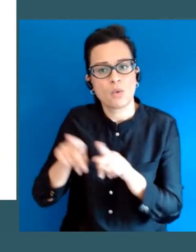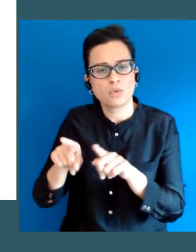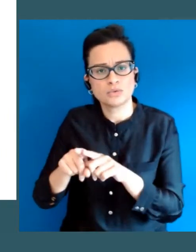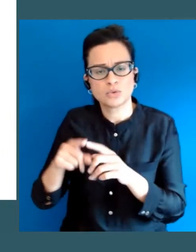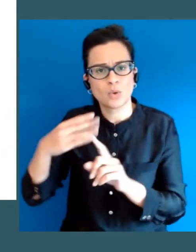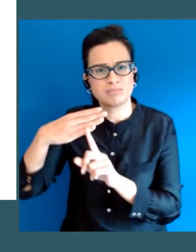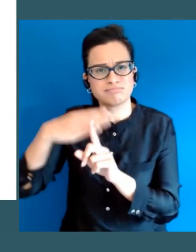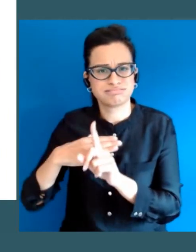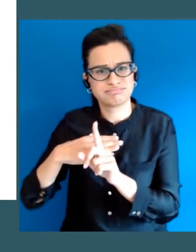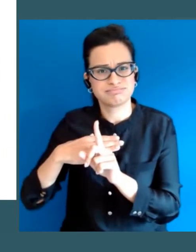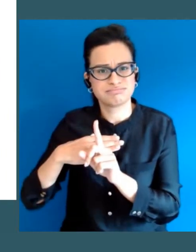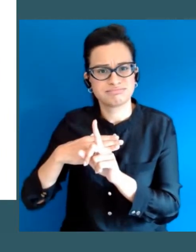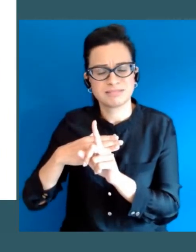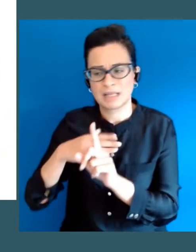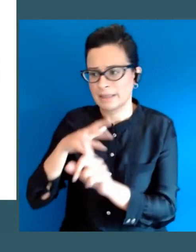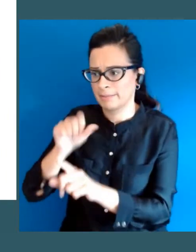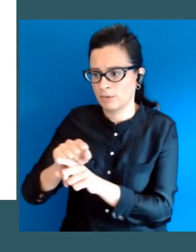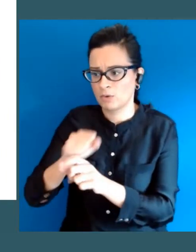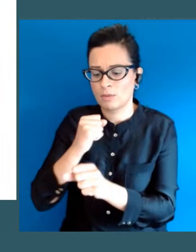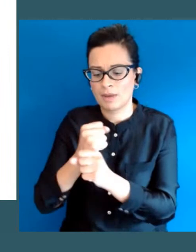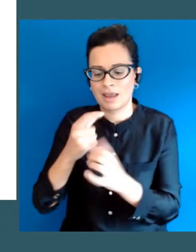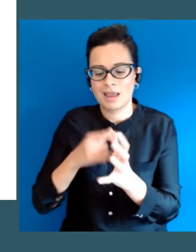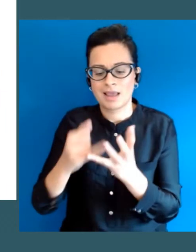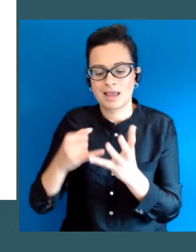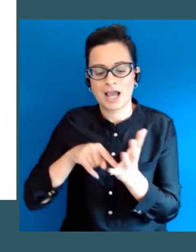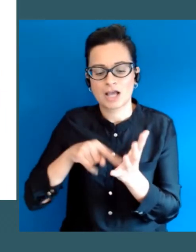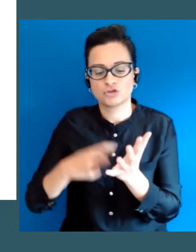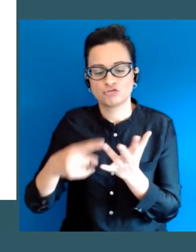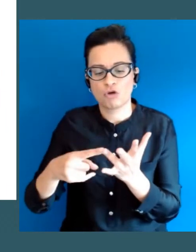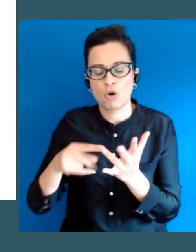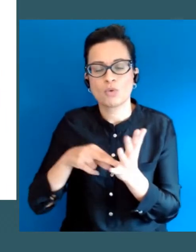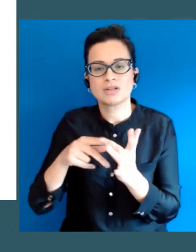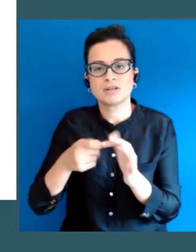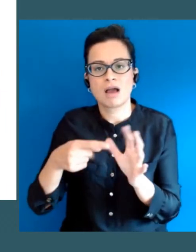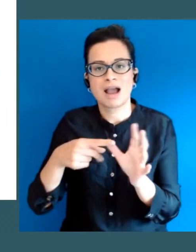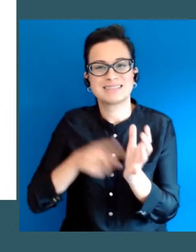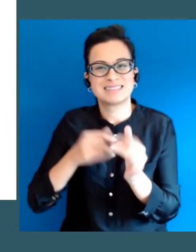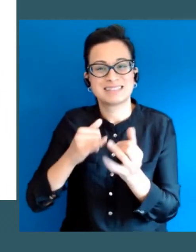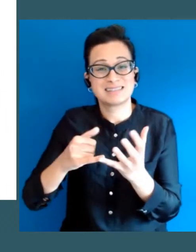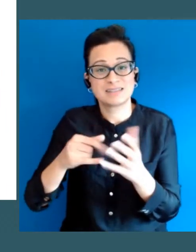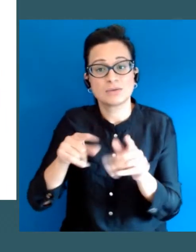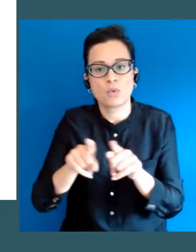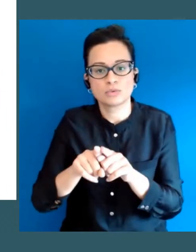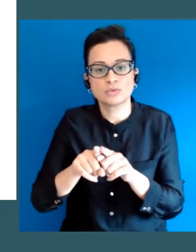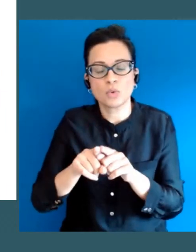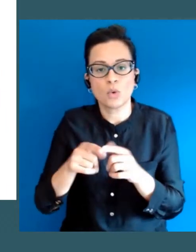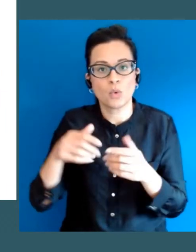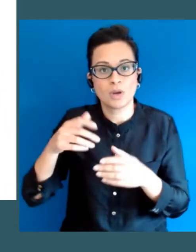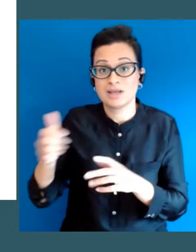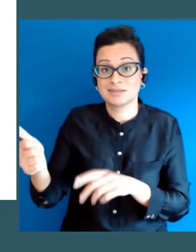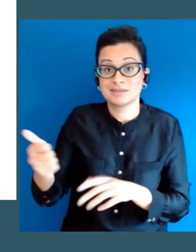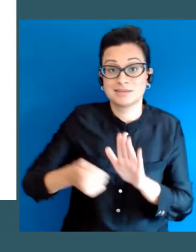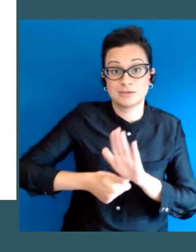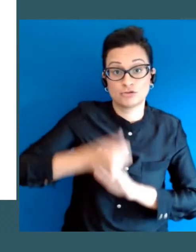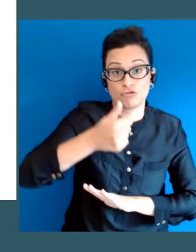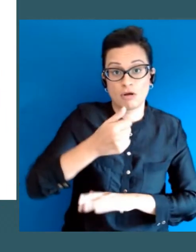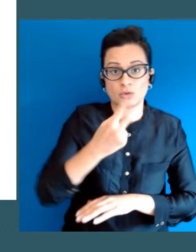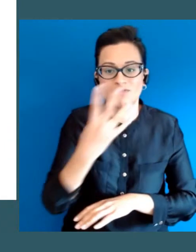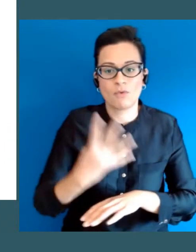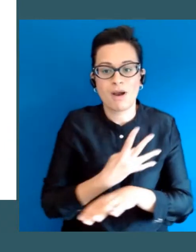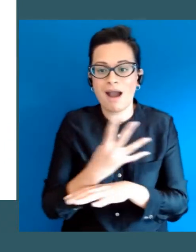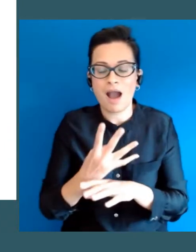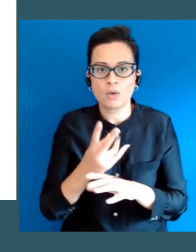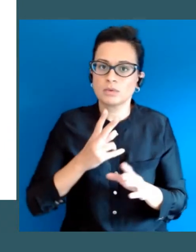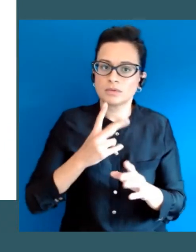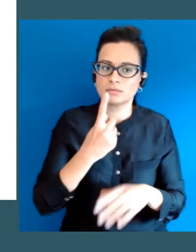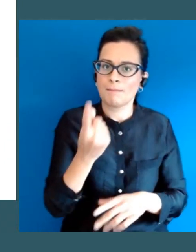in hospital with gastroenteritis and discharged. Within 24 hours, he was back to his normal self. So as part of our